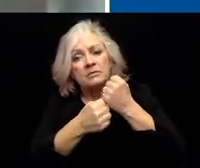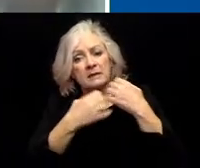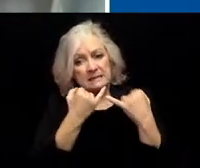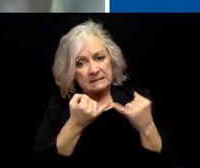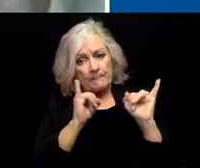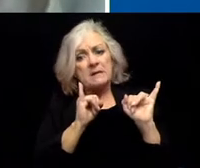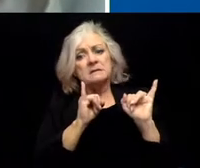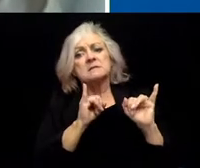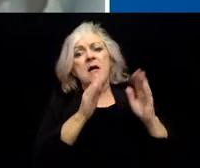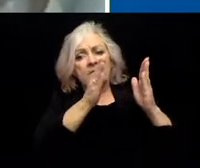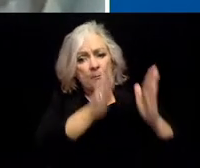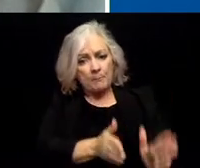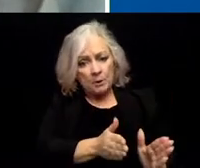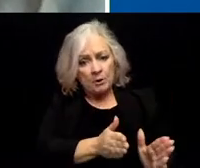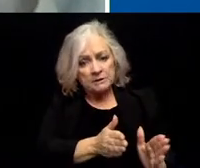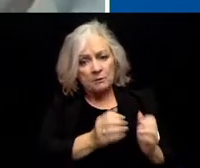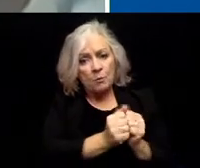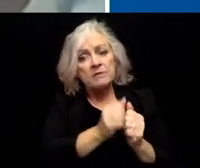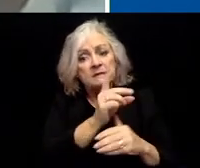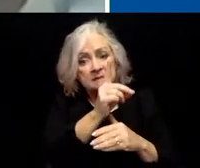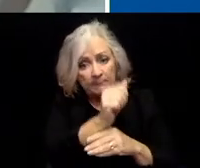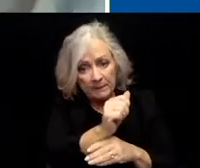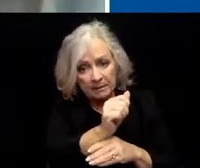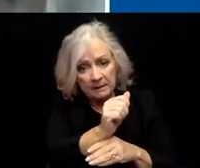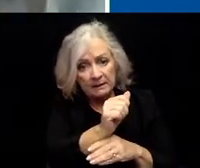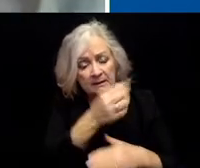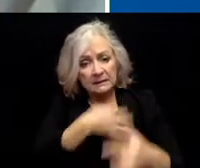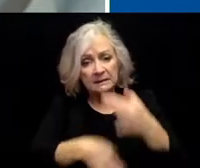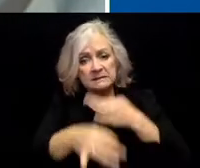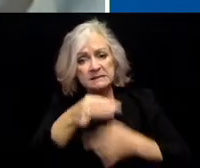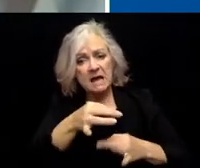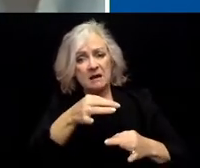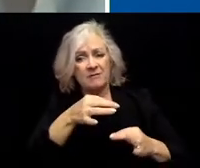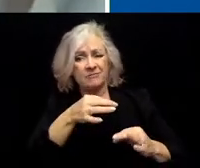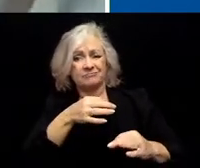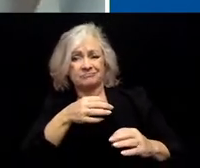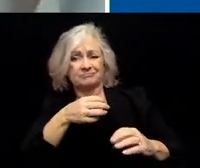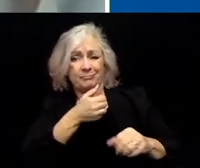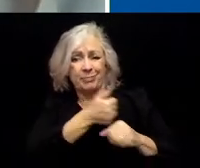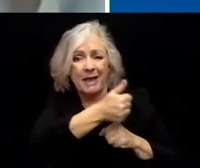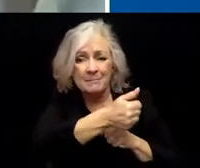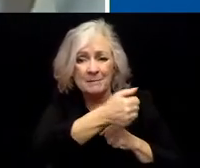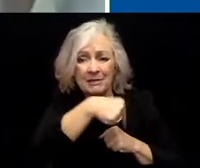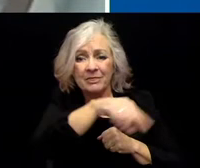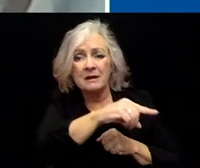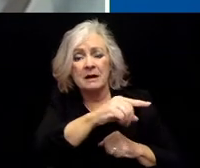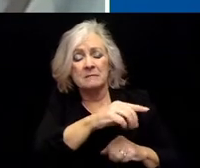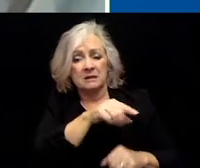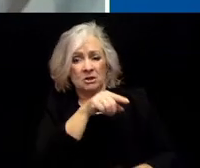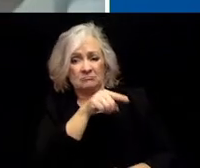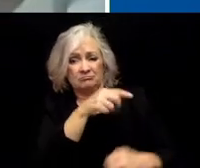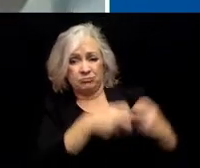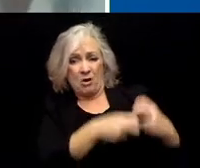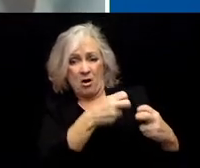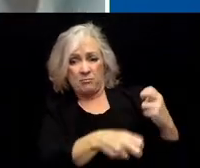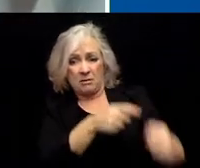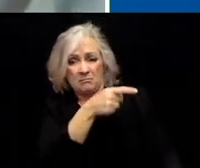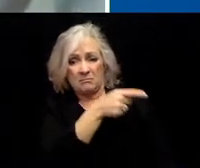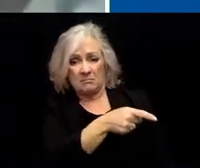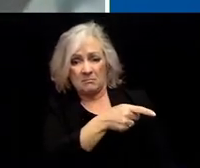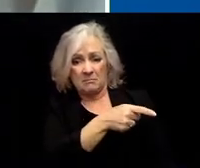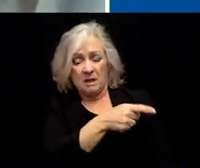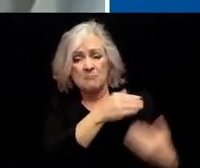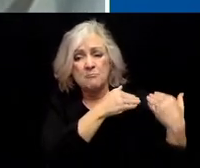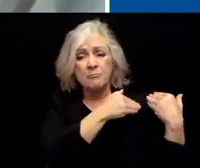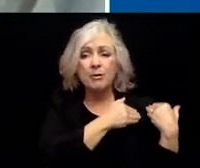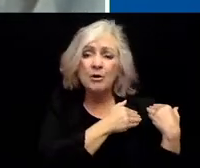be part of the solution, rather than to being the problem that they're so often perceived to be as a burden